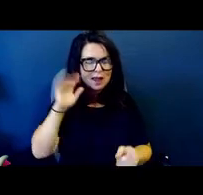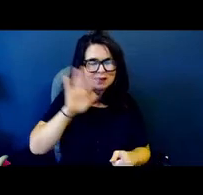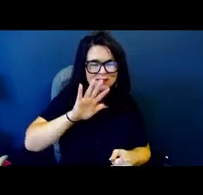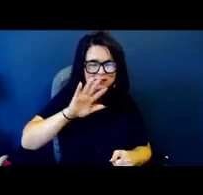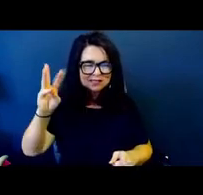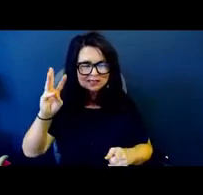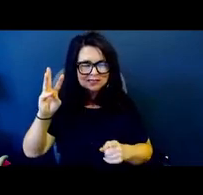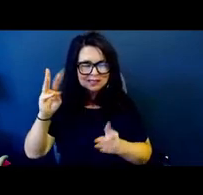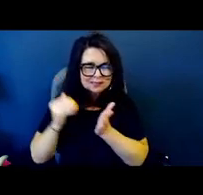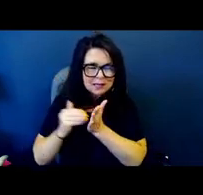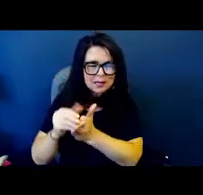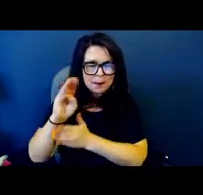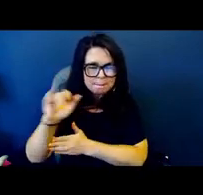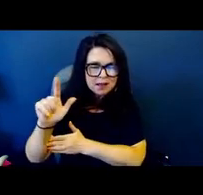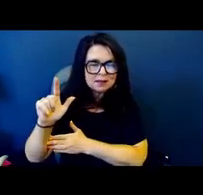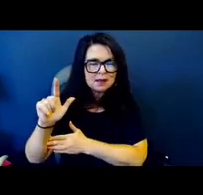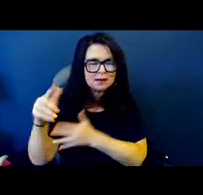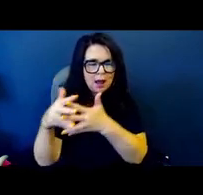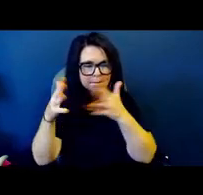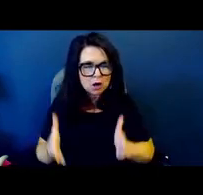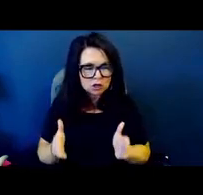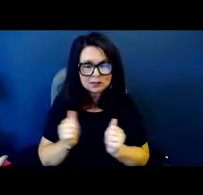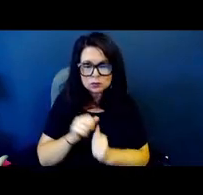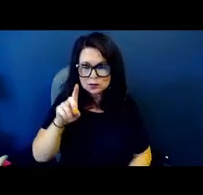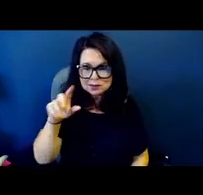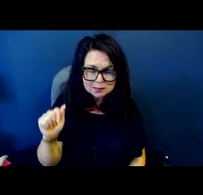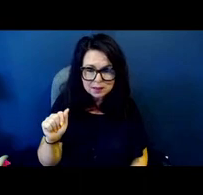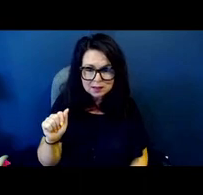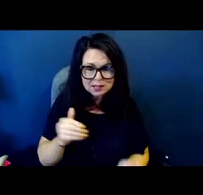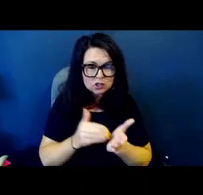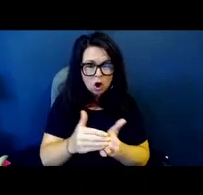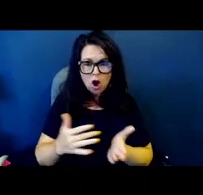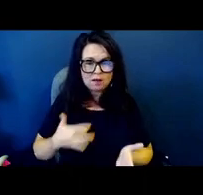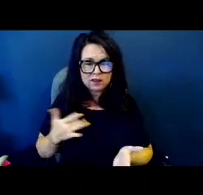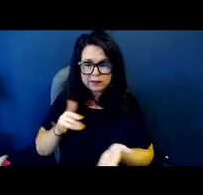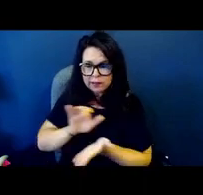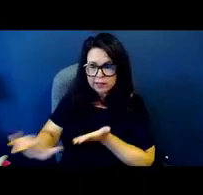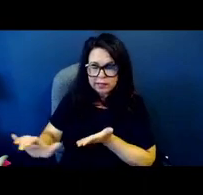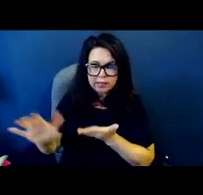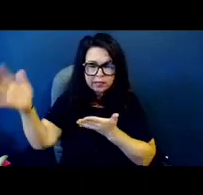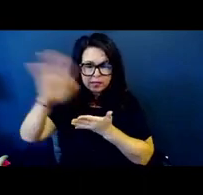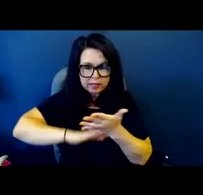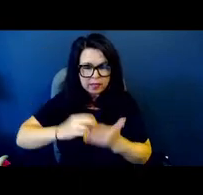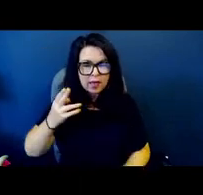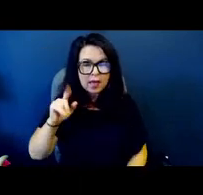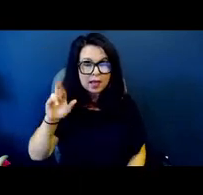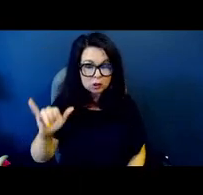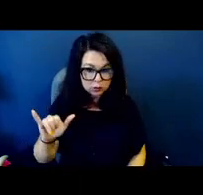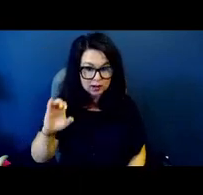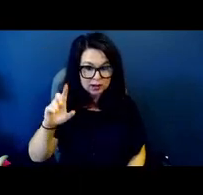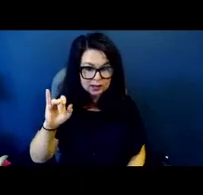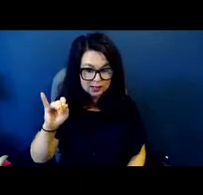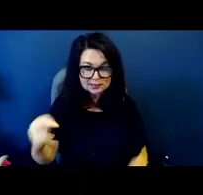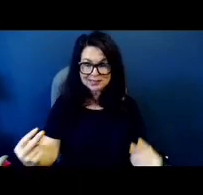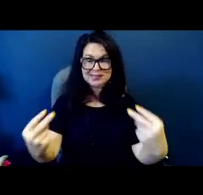with disabilities so often feel invisible. Hillary Clinton sees me.